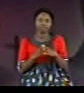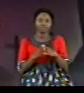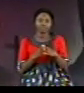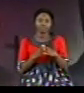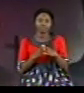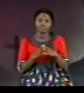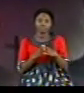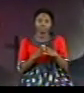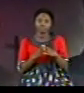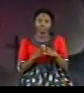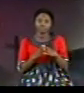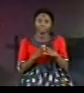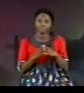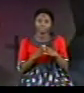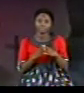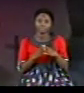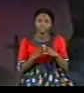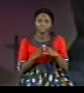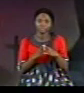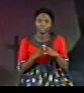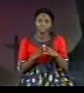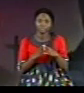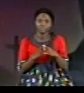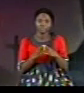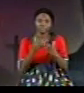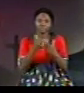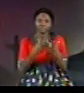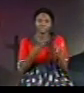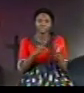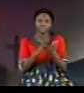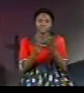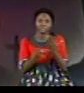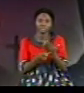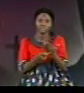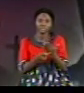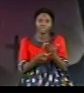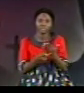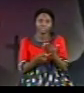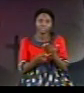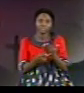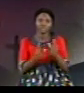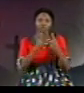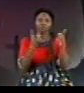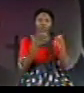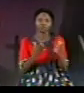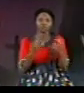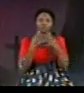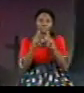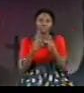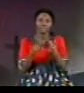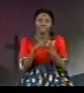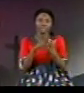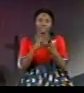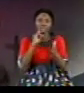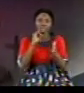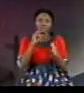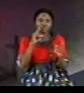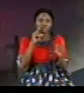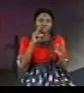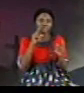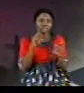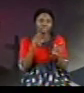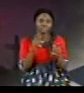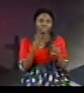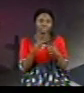even before the program, great things happened. This is Sister Edith Wenya. 16th